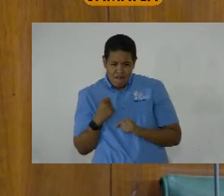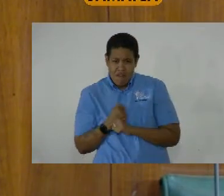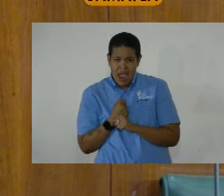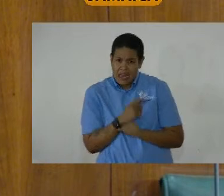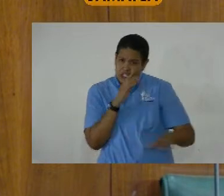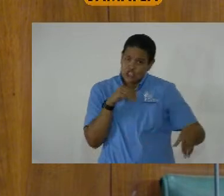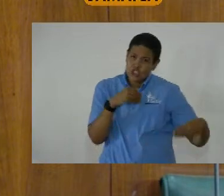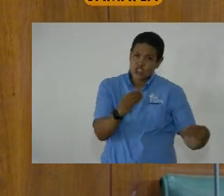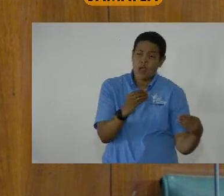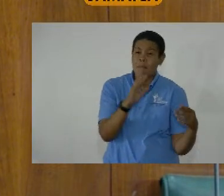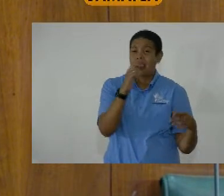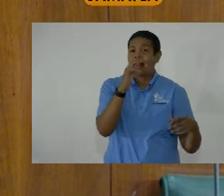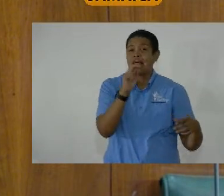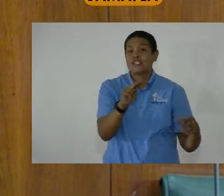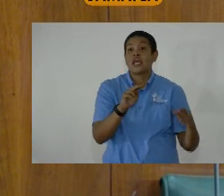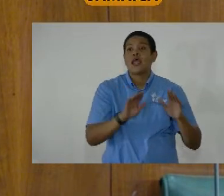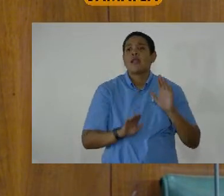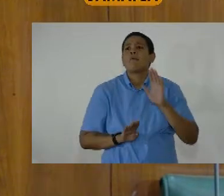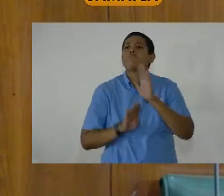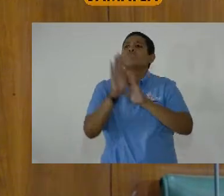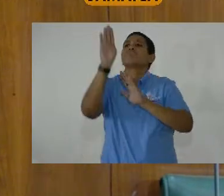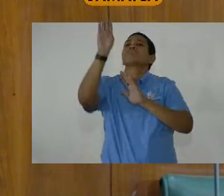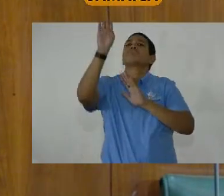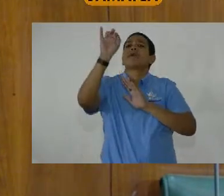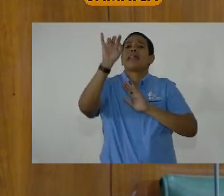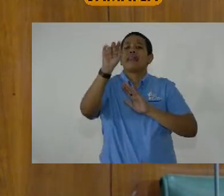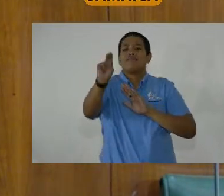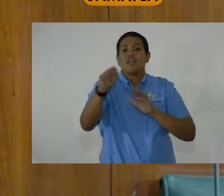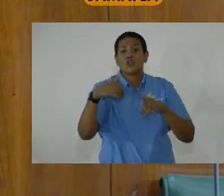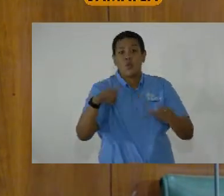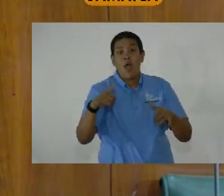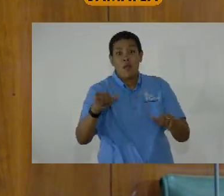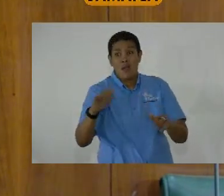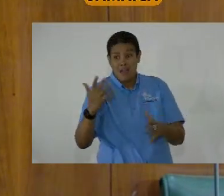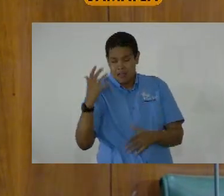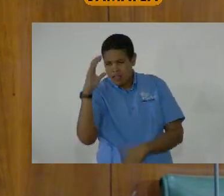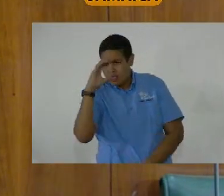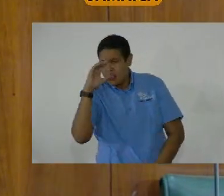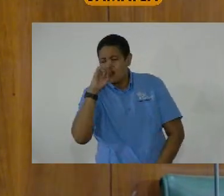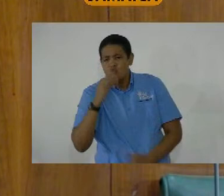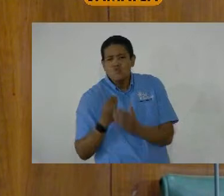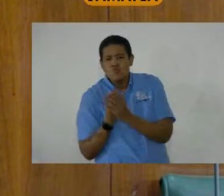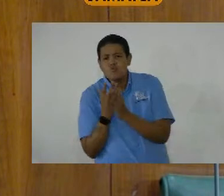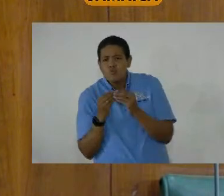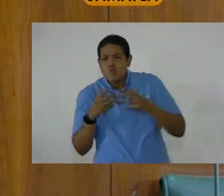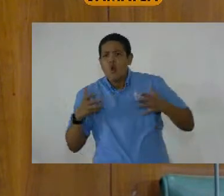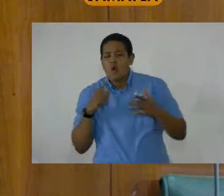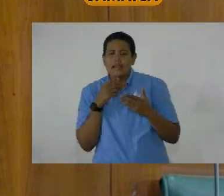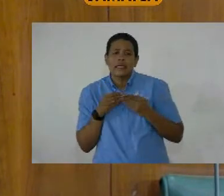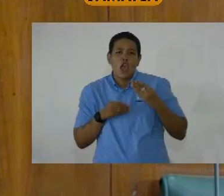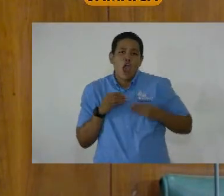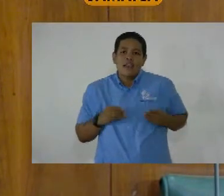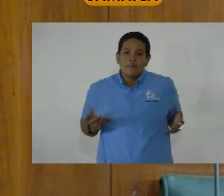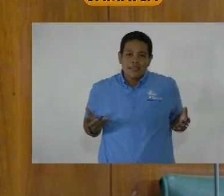supply chain-driven inflation while seeking to grow the economy.